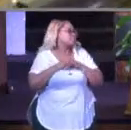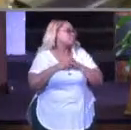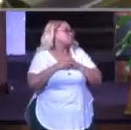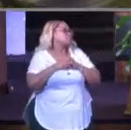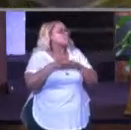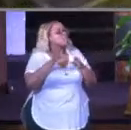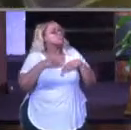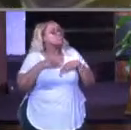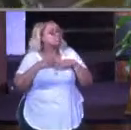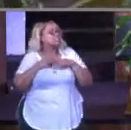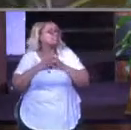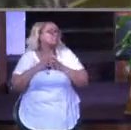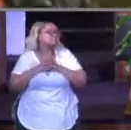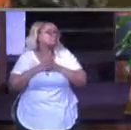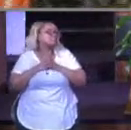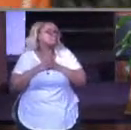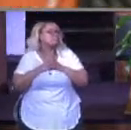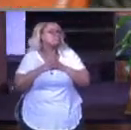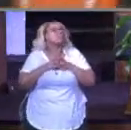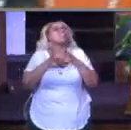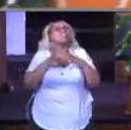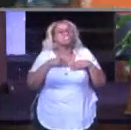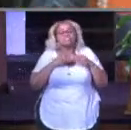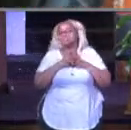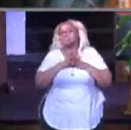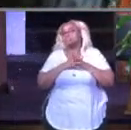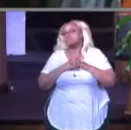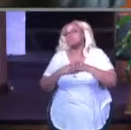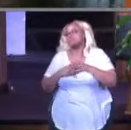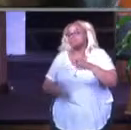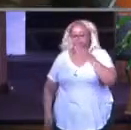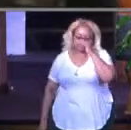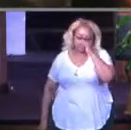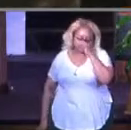Receive. Receive.